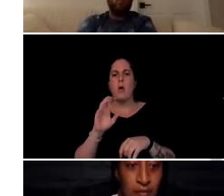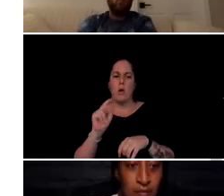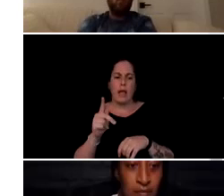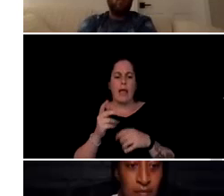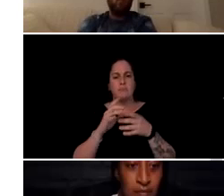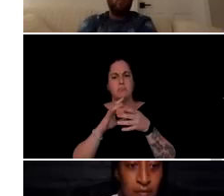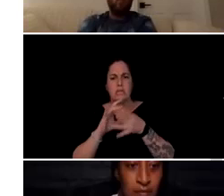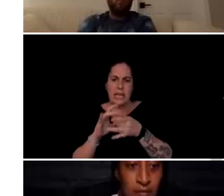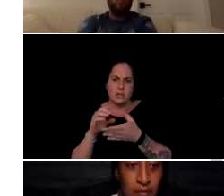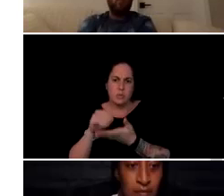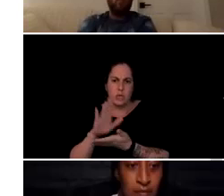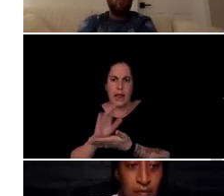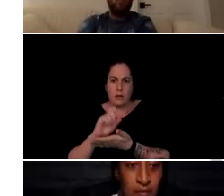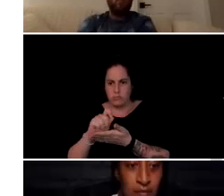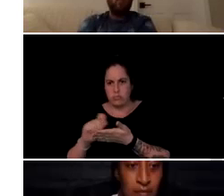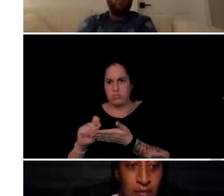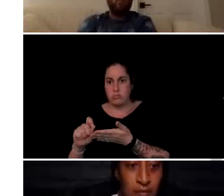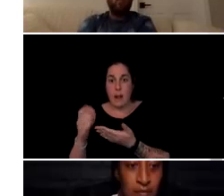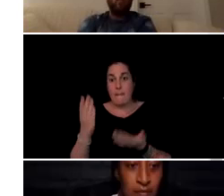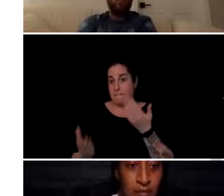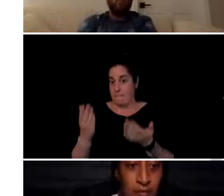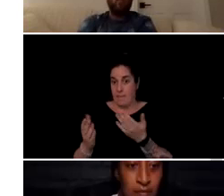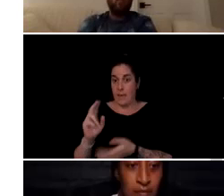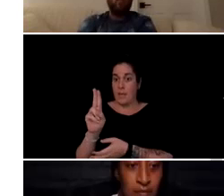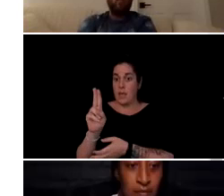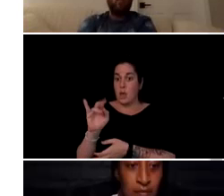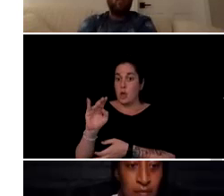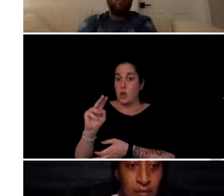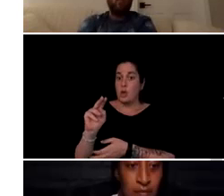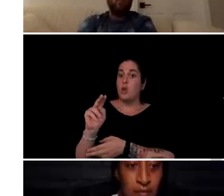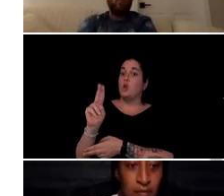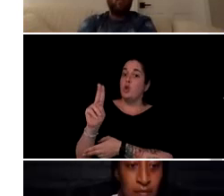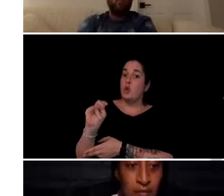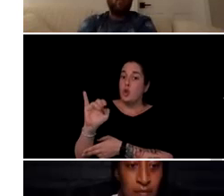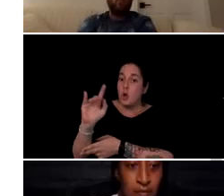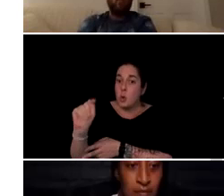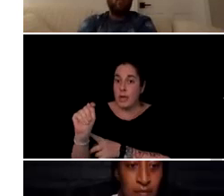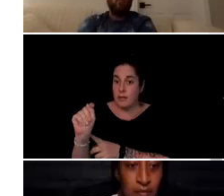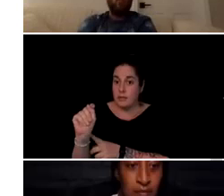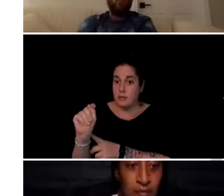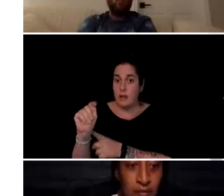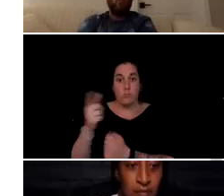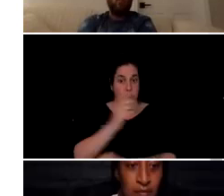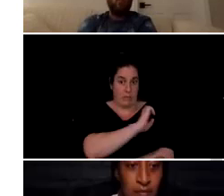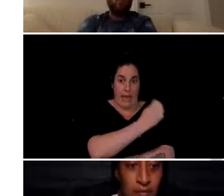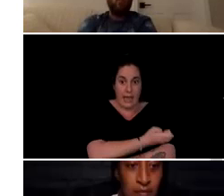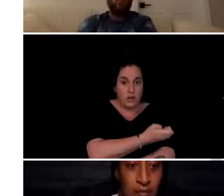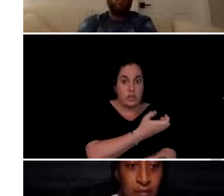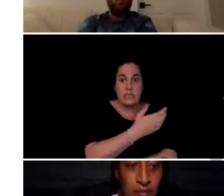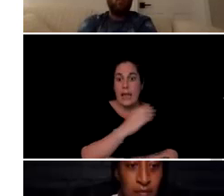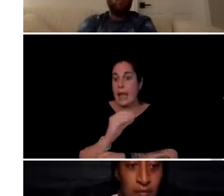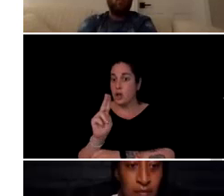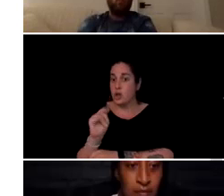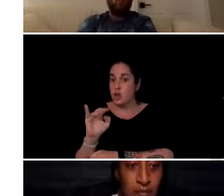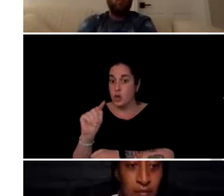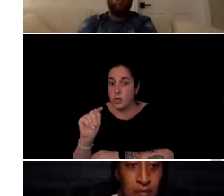You might notice that they're using units that you've come across. Let's say they're doing energy and the unit they're using